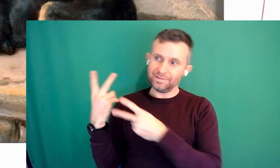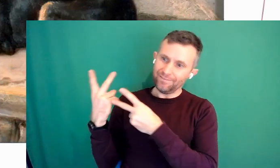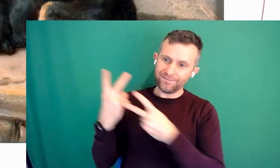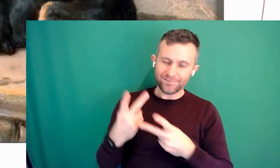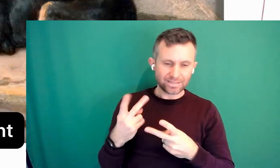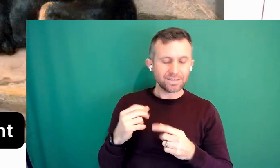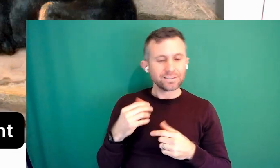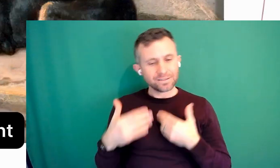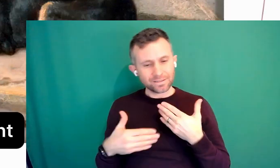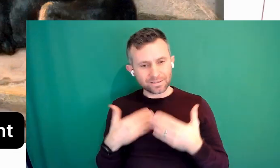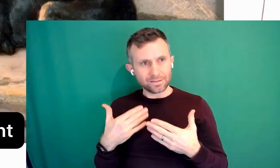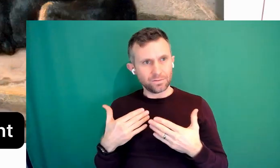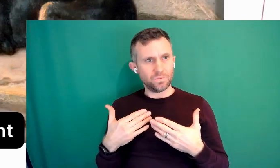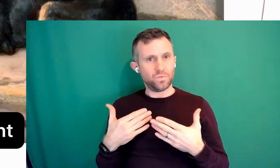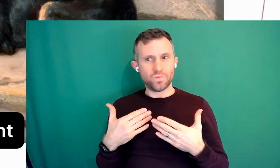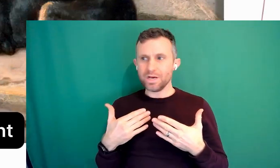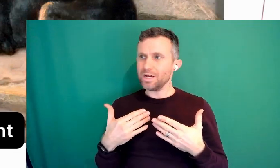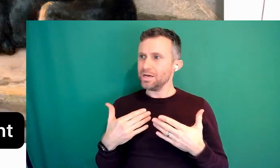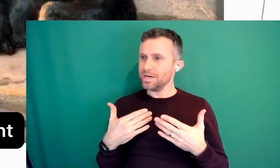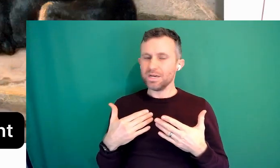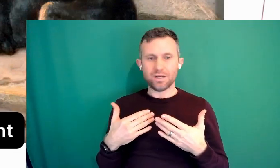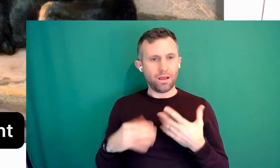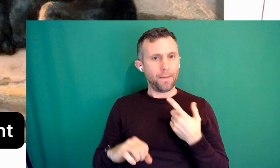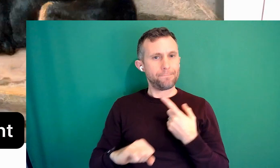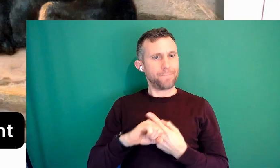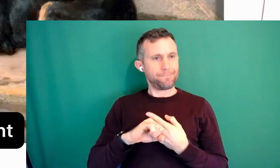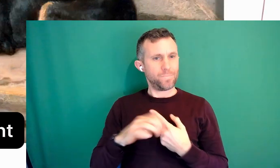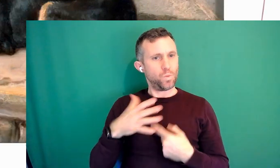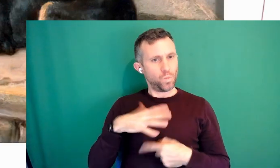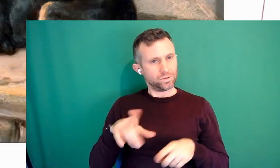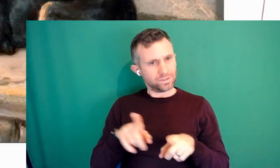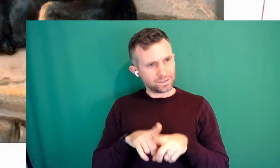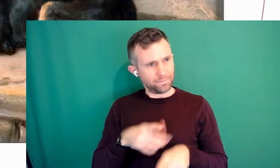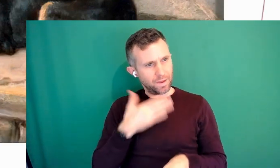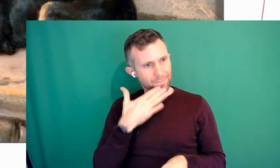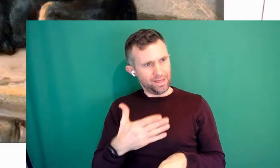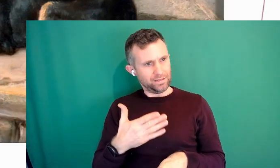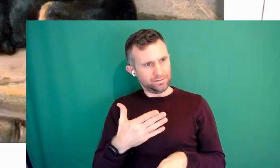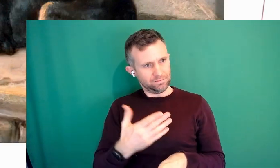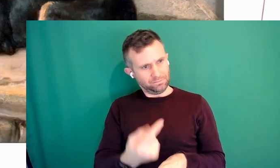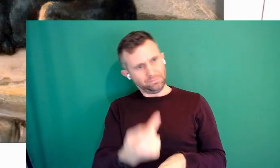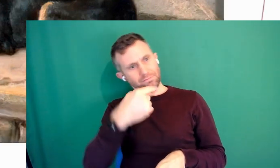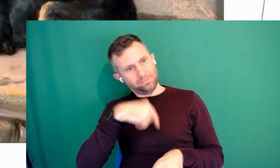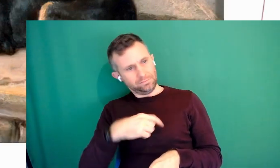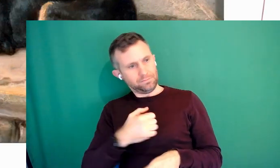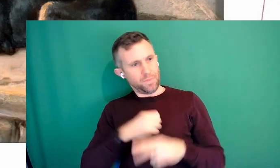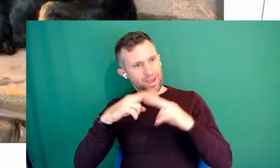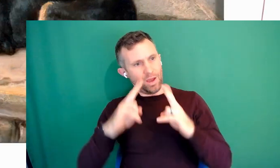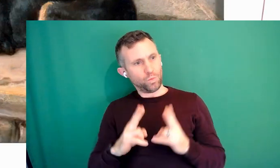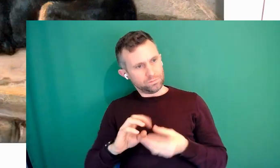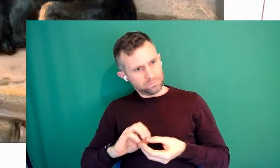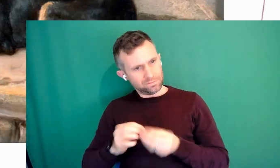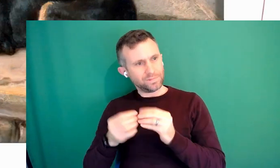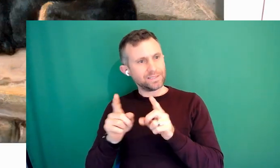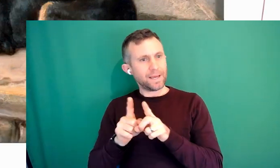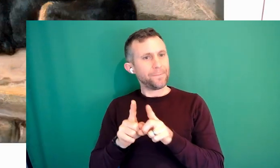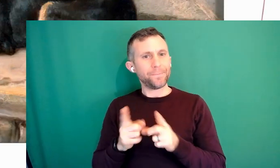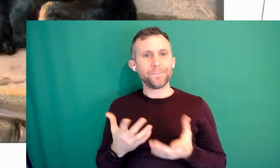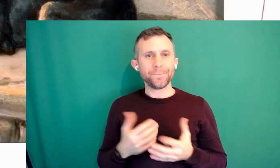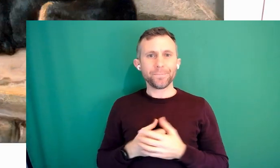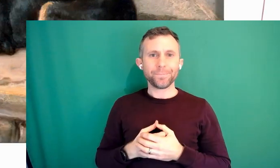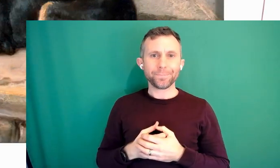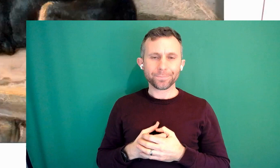Eliza occasionally signing letters with Fanny's paw print. Fanny sadly died on Christmas Day